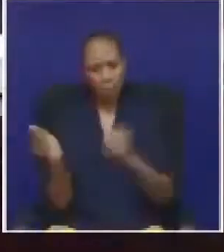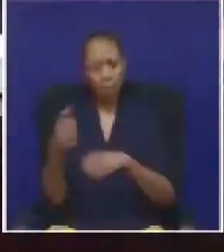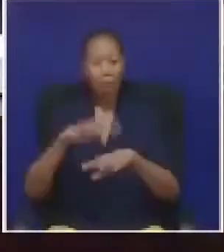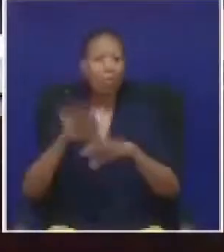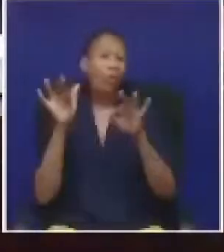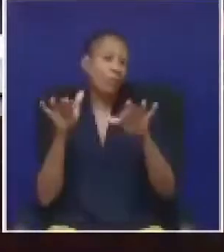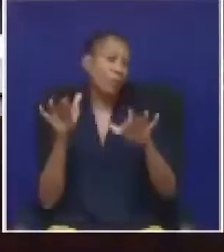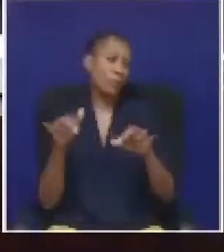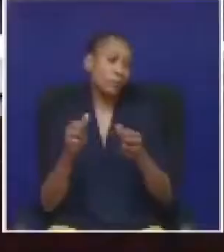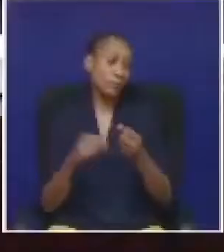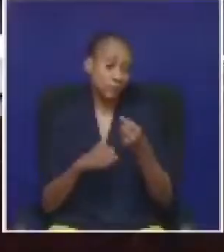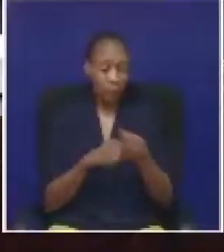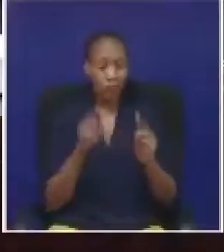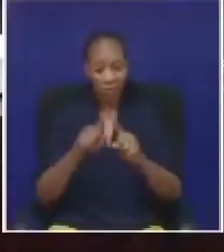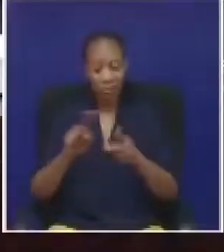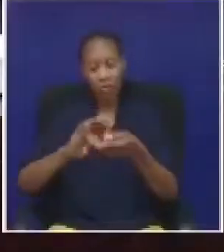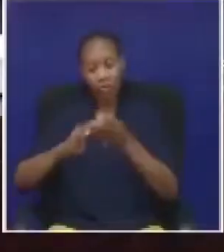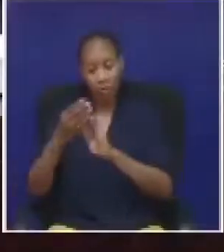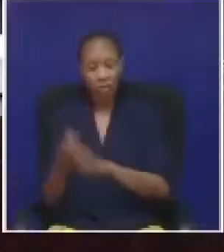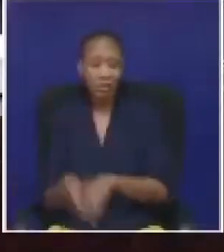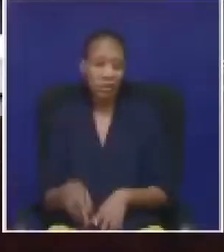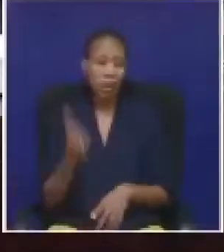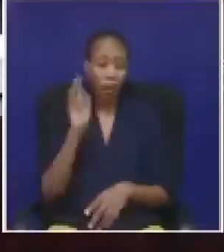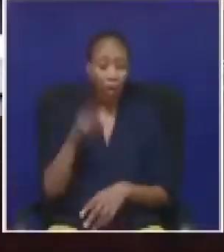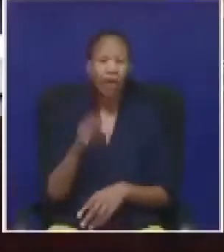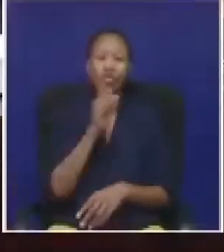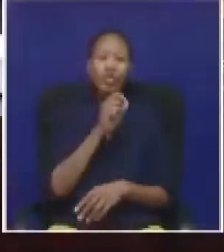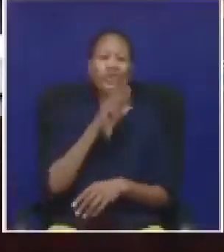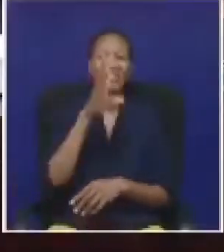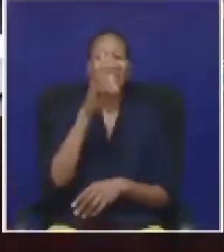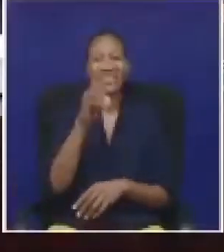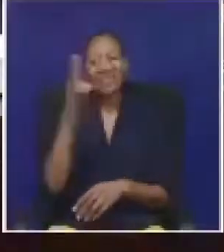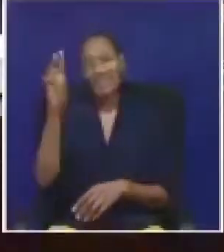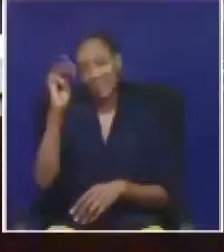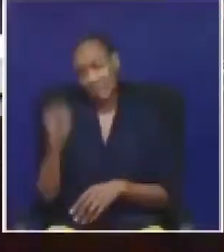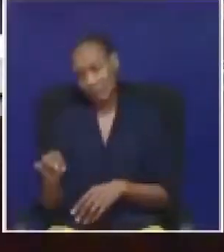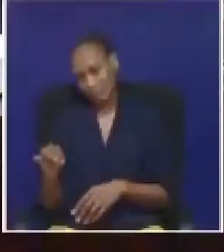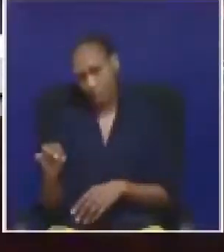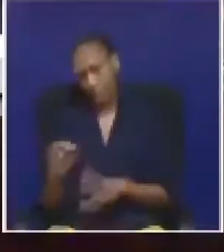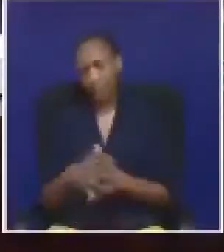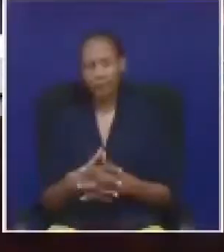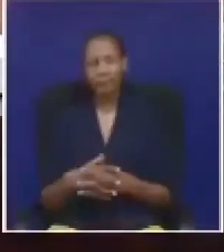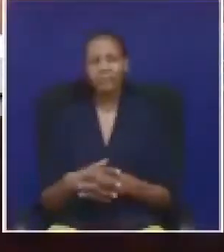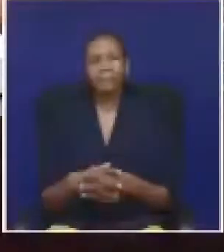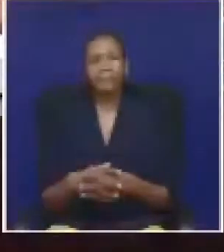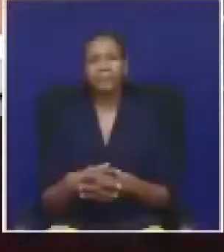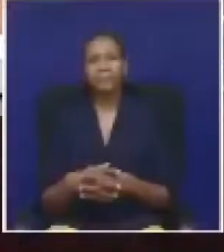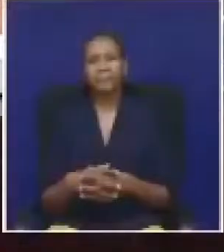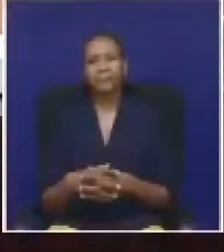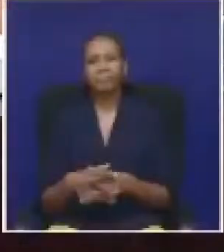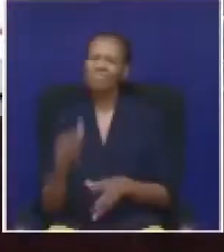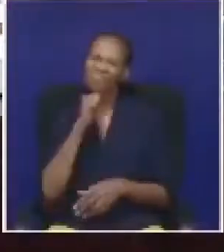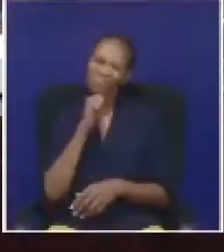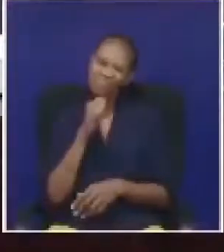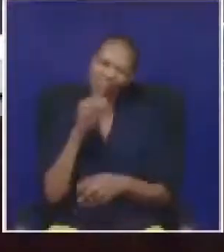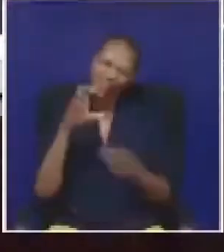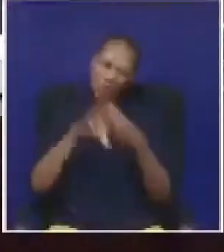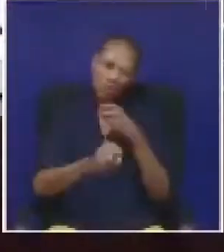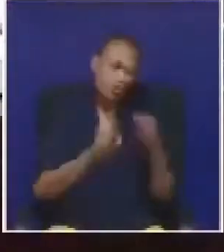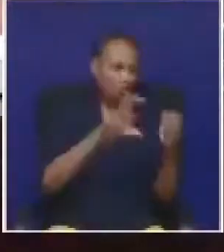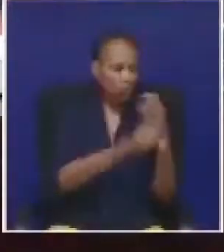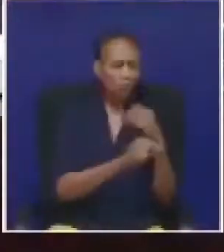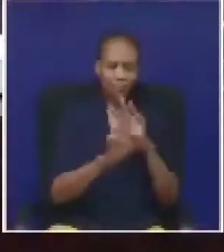local communities utilizing the DDM approach. Despite these